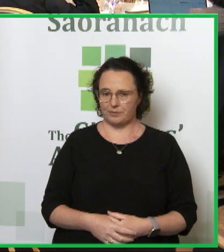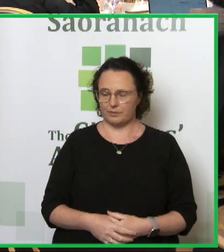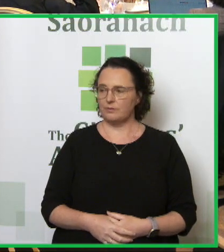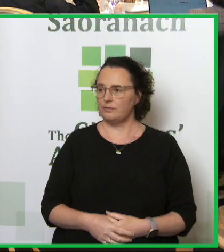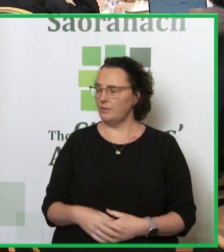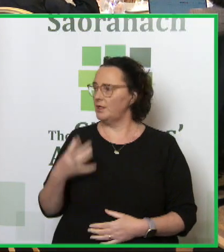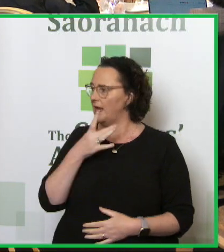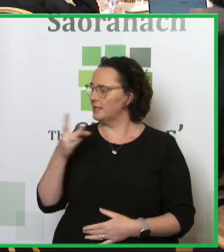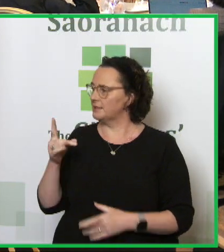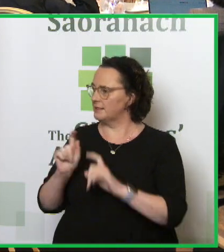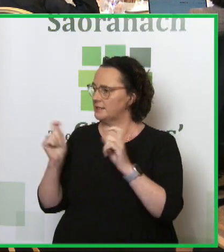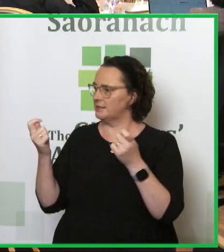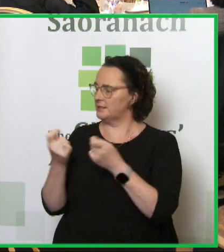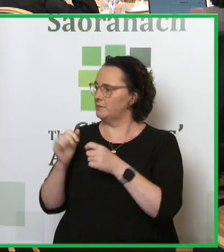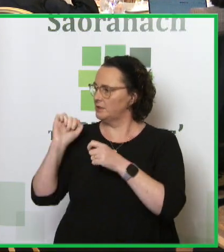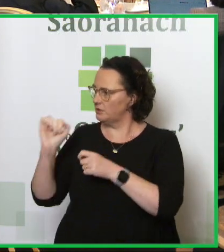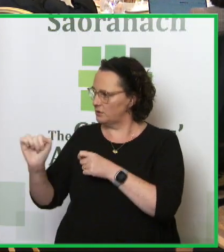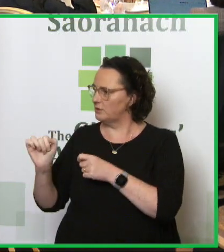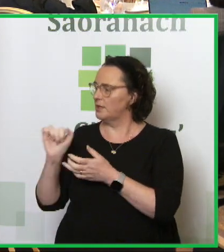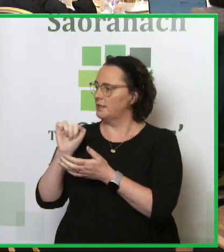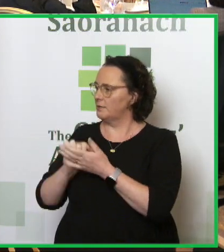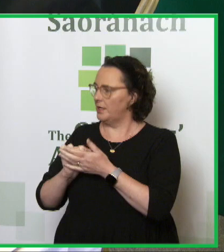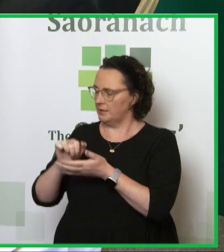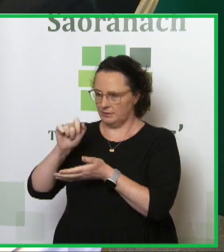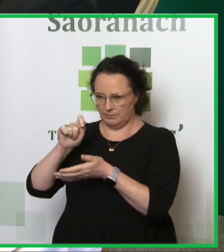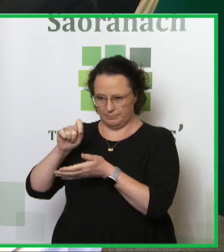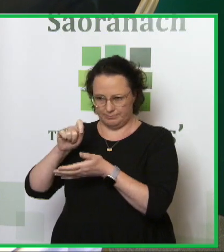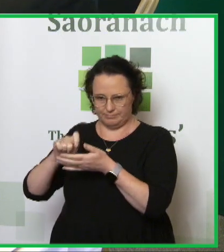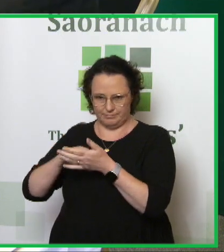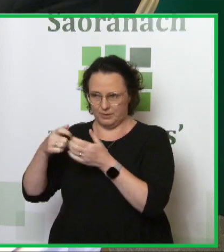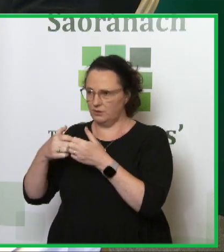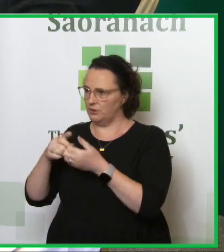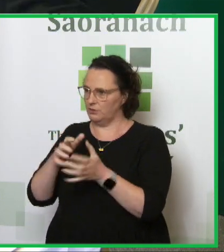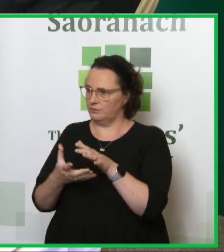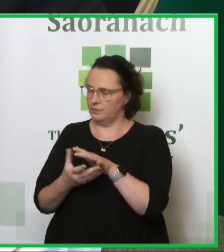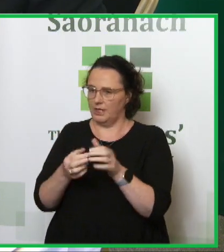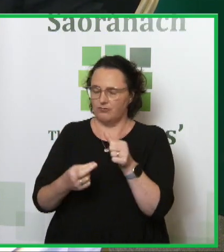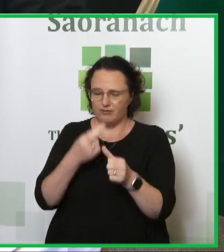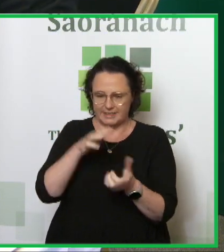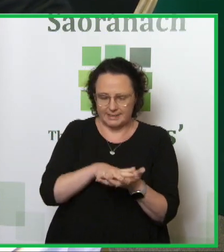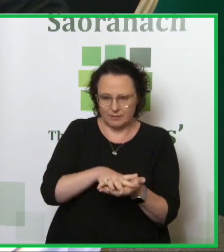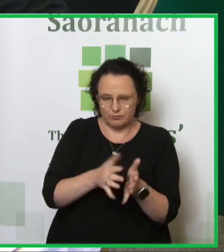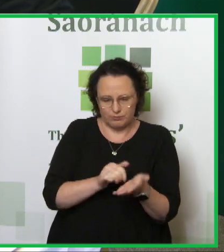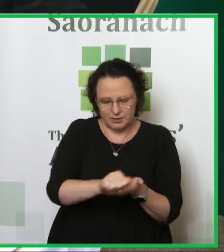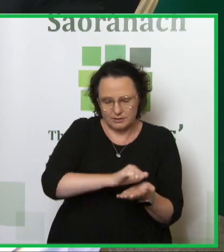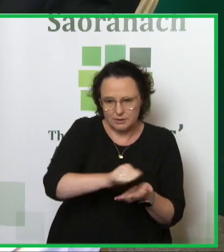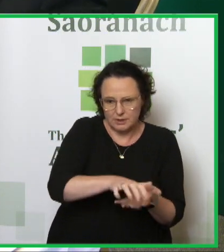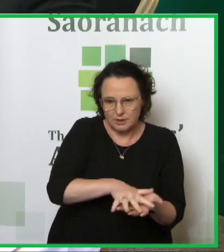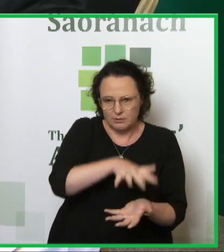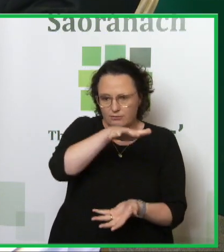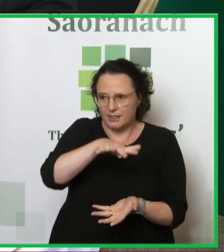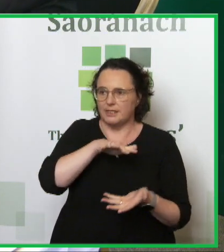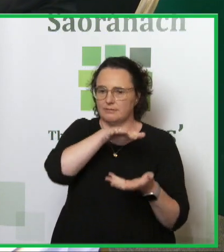ballot papers, and we'll proceed to the ballot on those 4. Yeah. Okay. So it'll just take us a few minutes to get the ballot papers printed, and we'll get those onto your